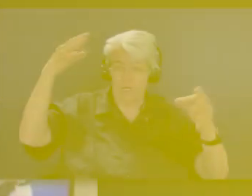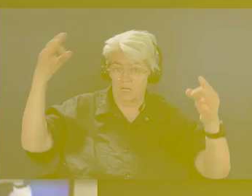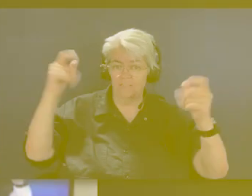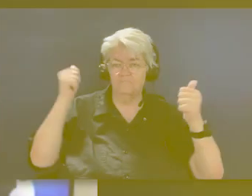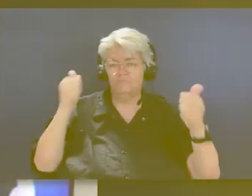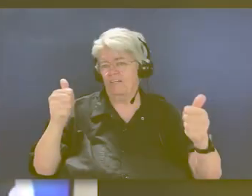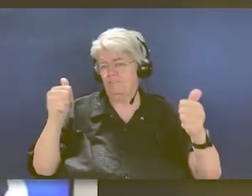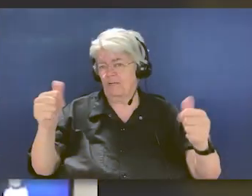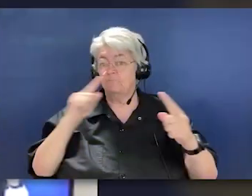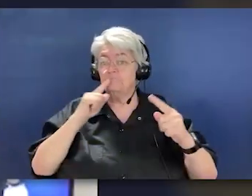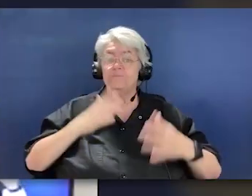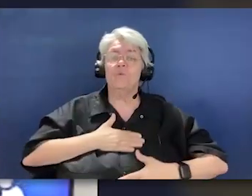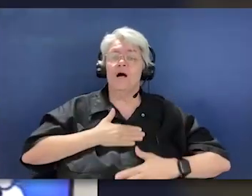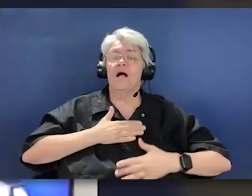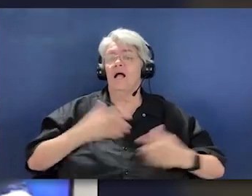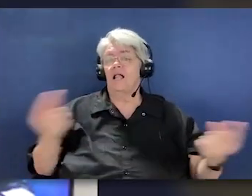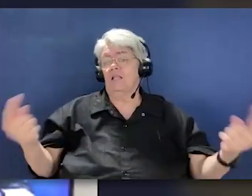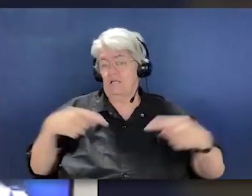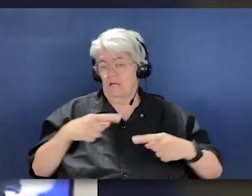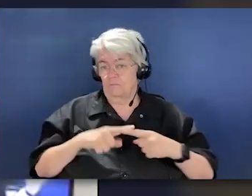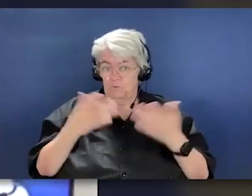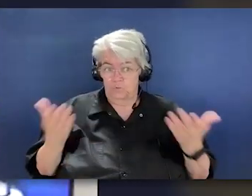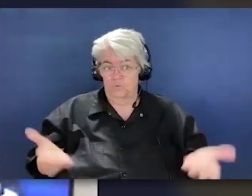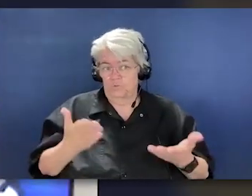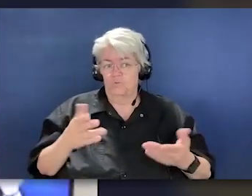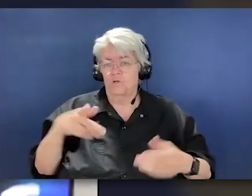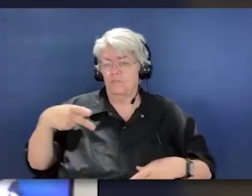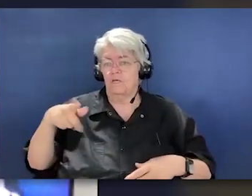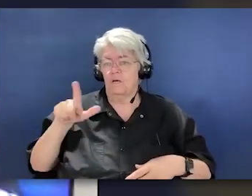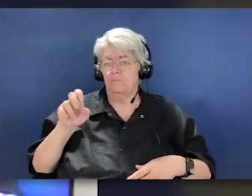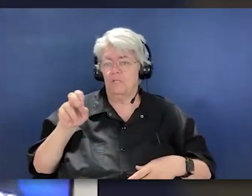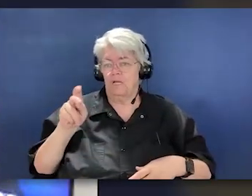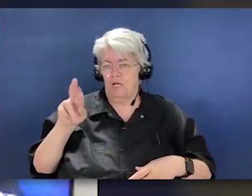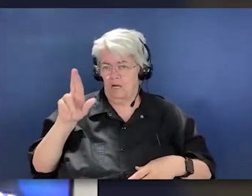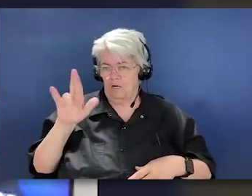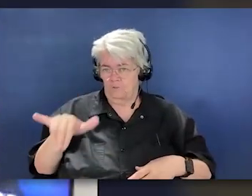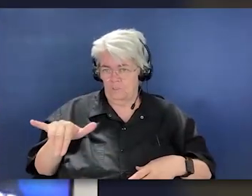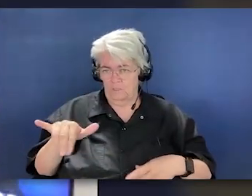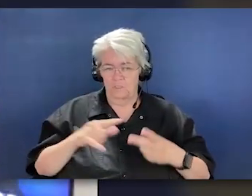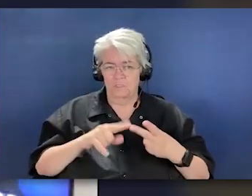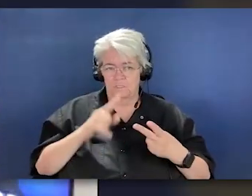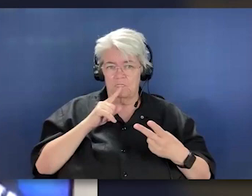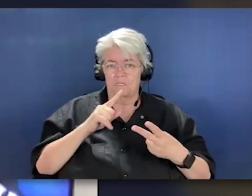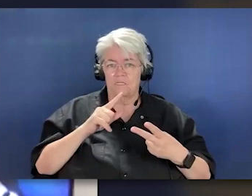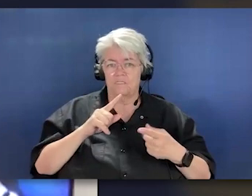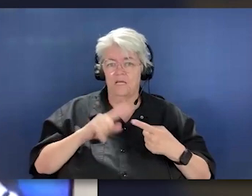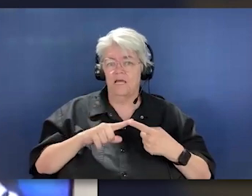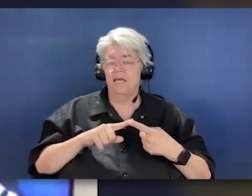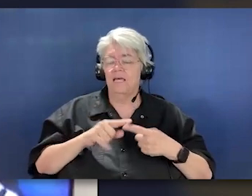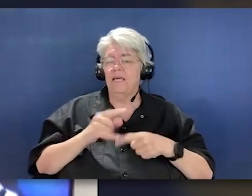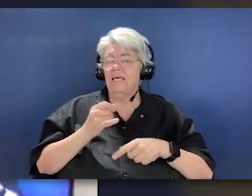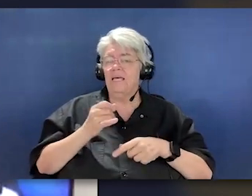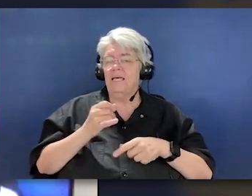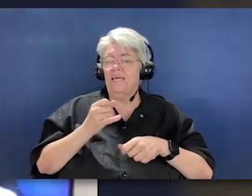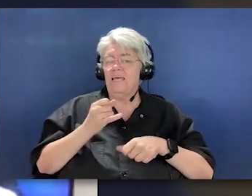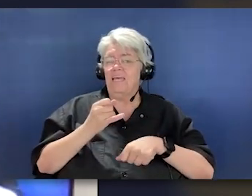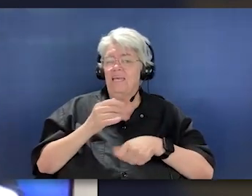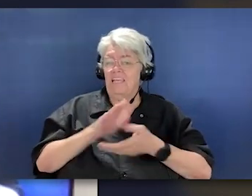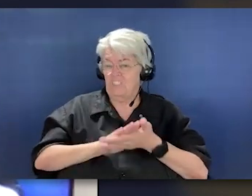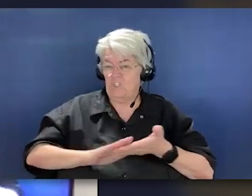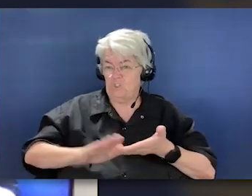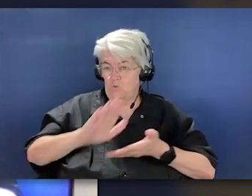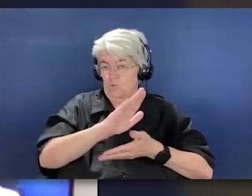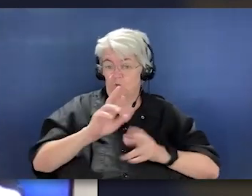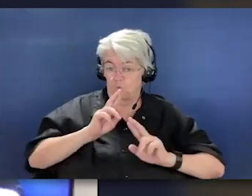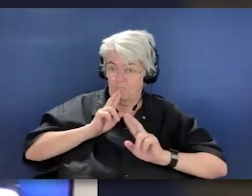Okay, welcome everybody to our plenary session, the title of which is Institutional Responses to